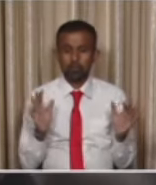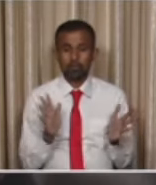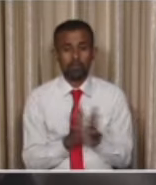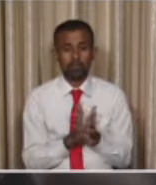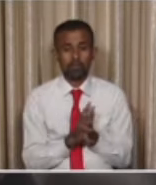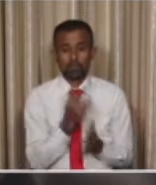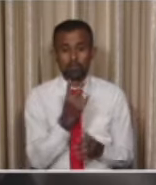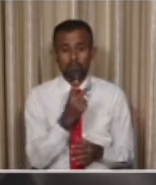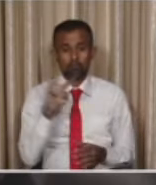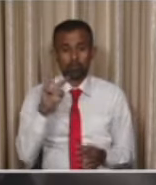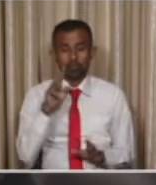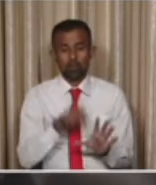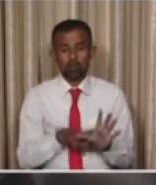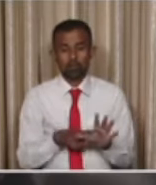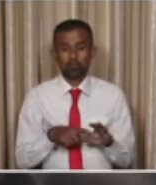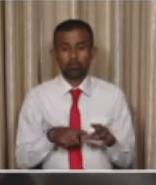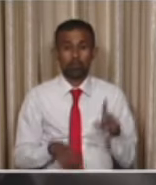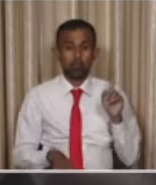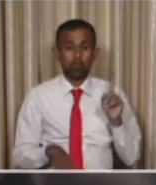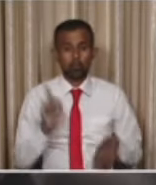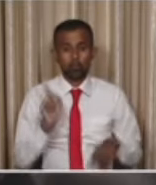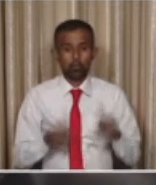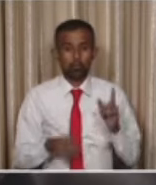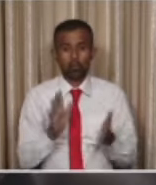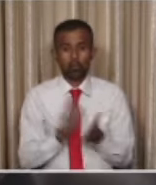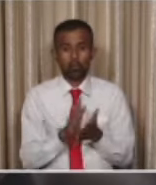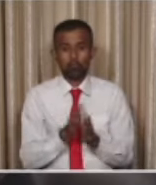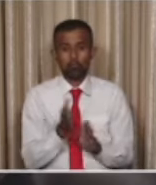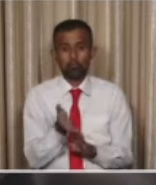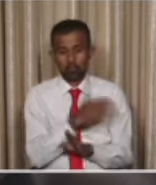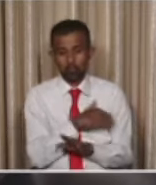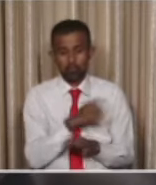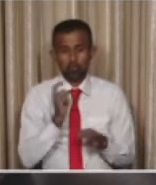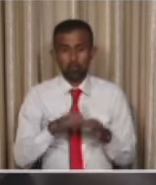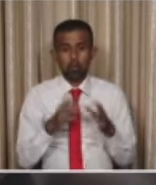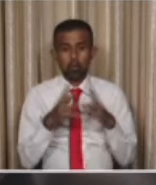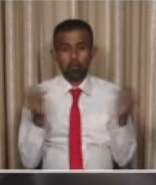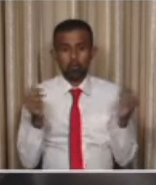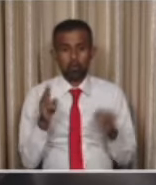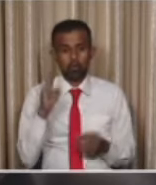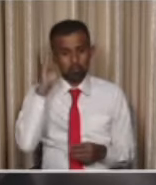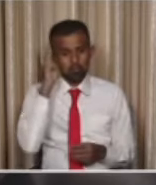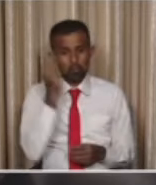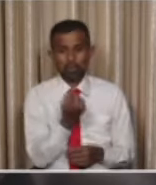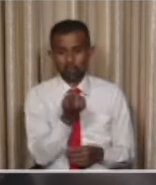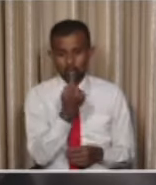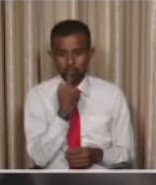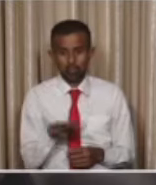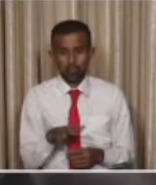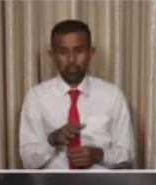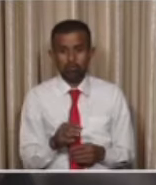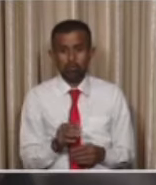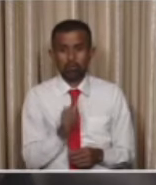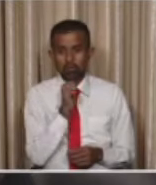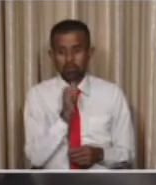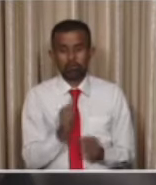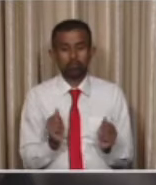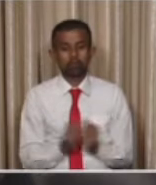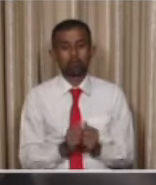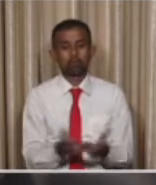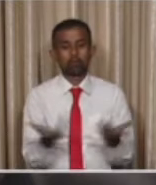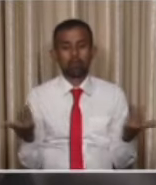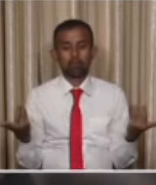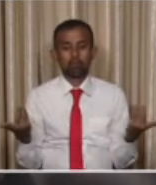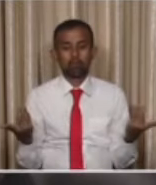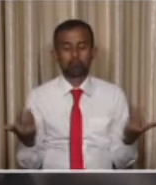kept promising all of this for a long period of time. And as the presidential election